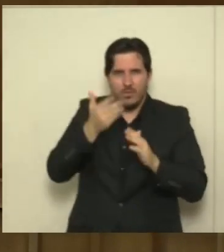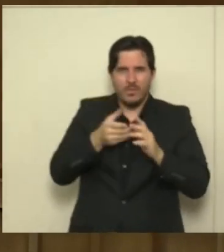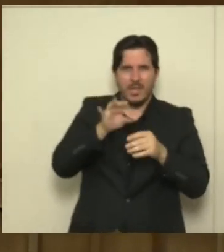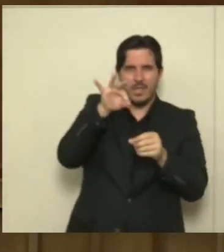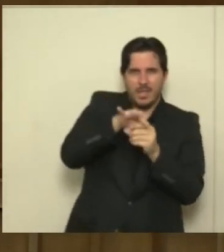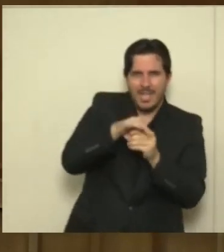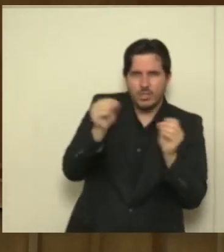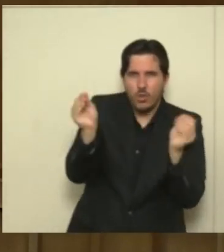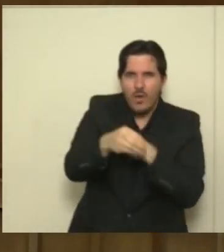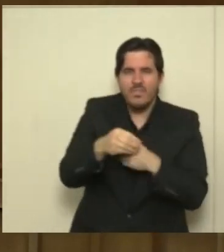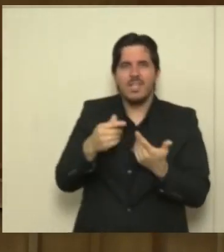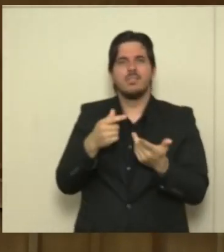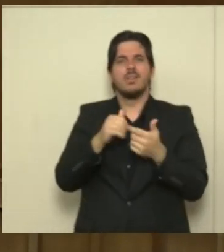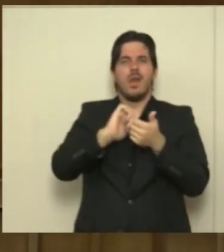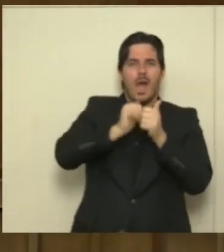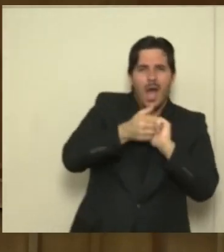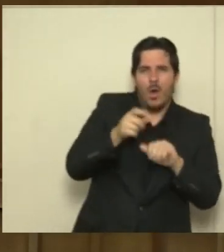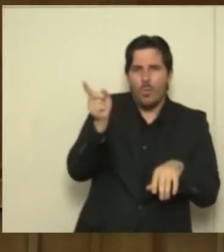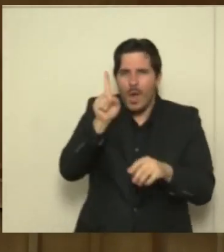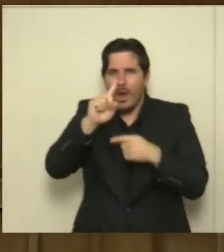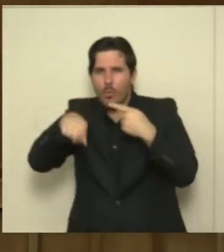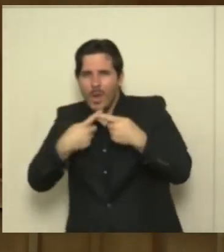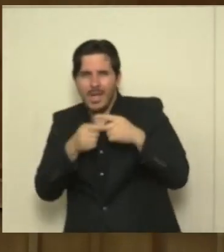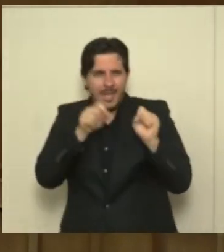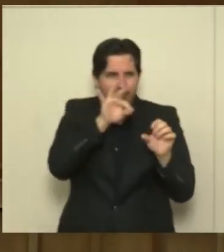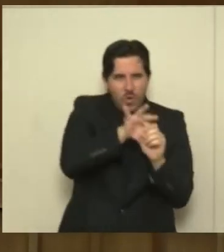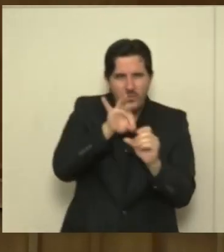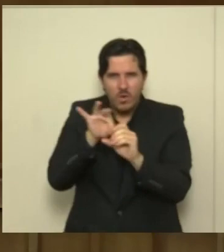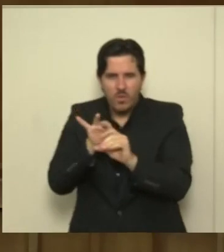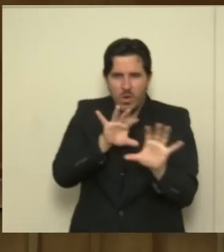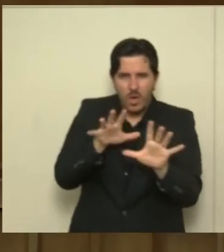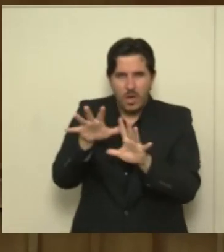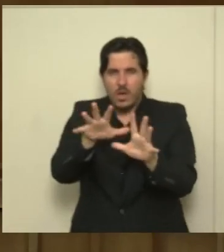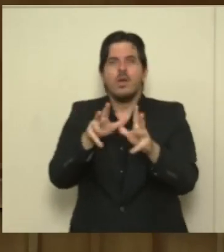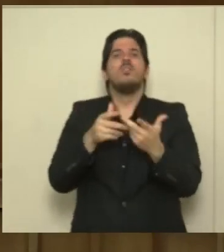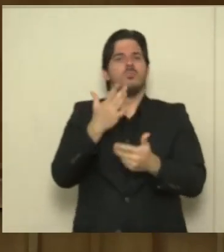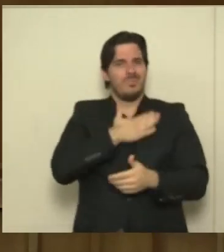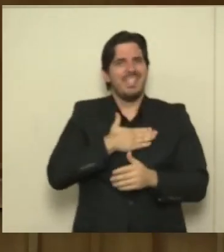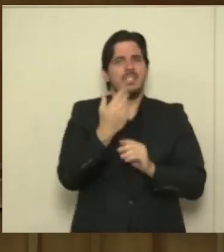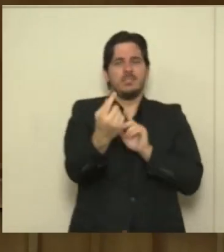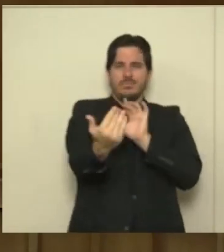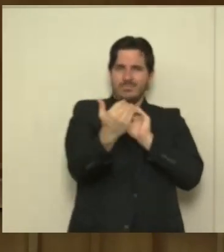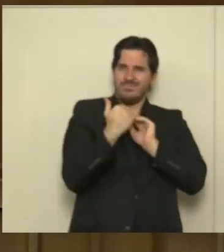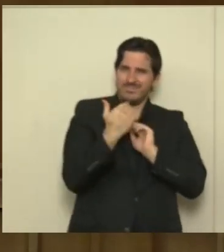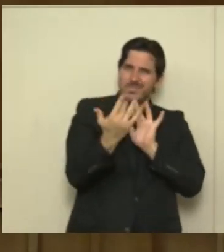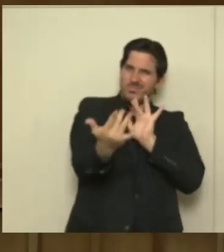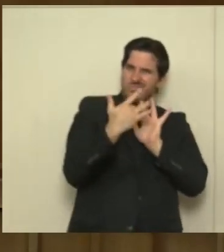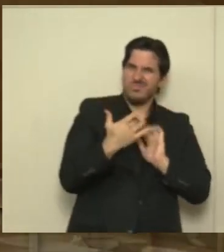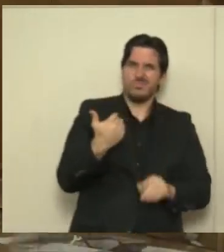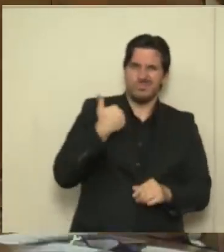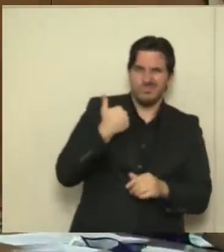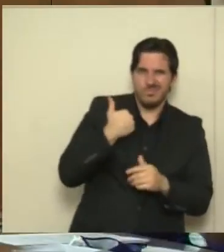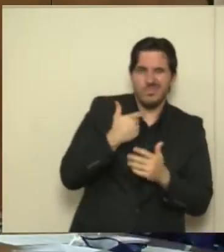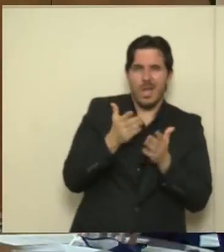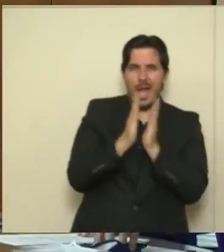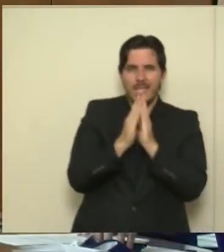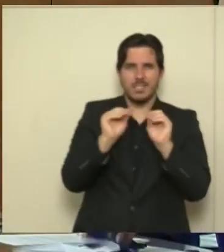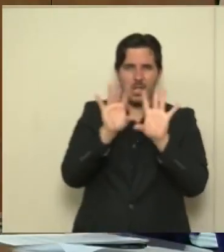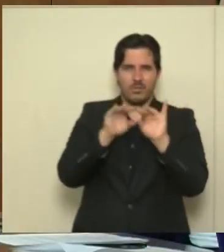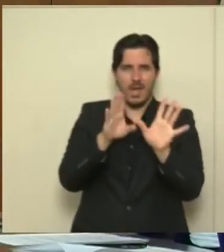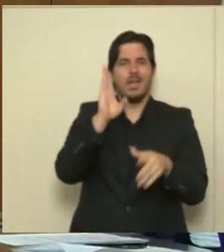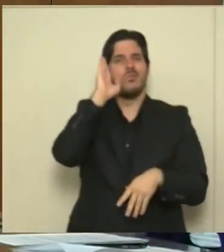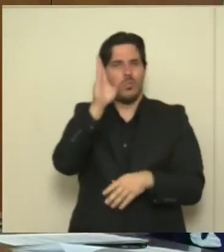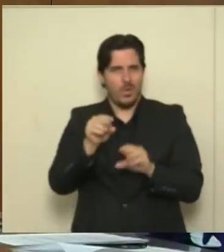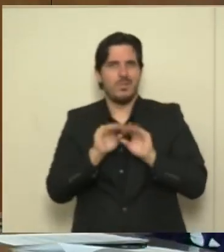your ballot. So thank you so much for your time today, and Madam Governor, I'll pass it back to you. Thank you